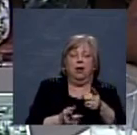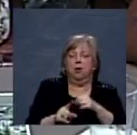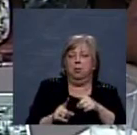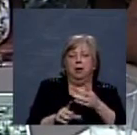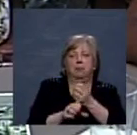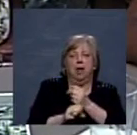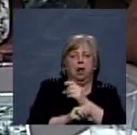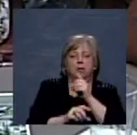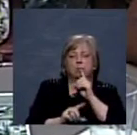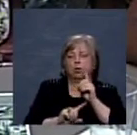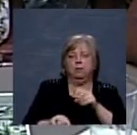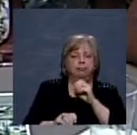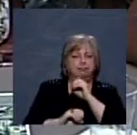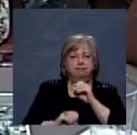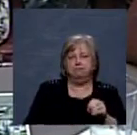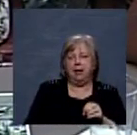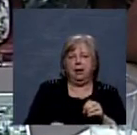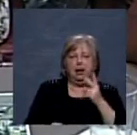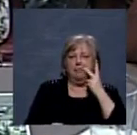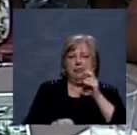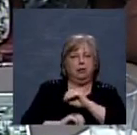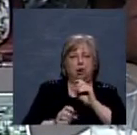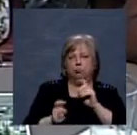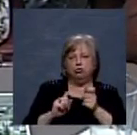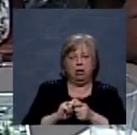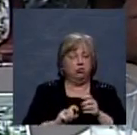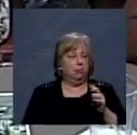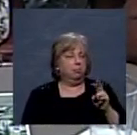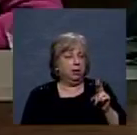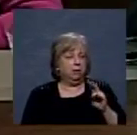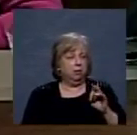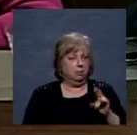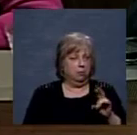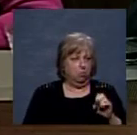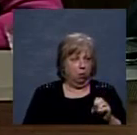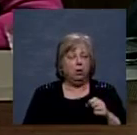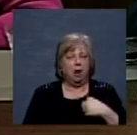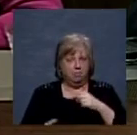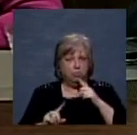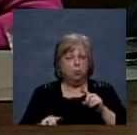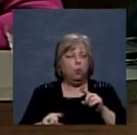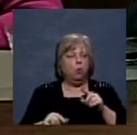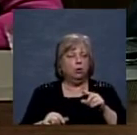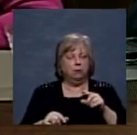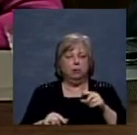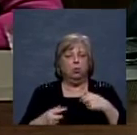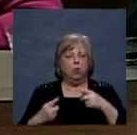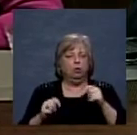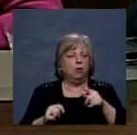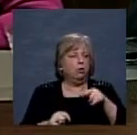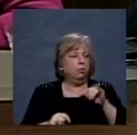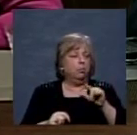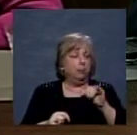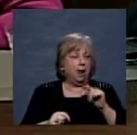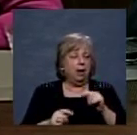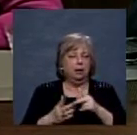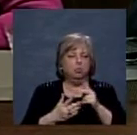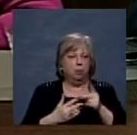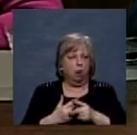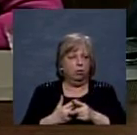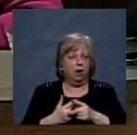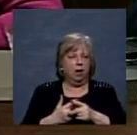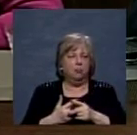have not seen any changes. Yeah, and I've got a report coming to you. We tried a pilot program,